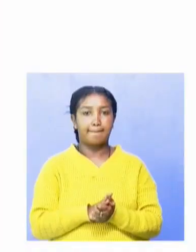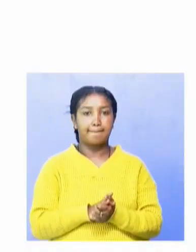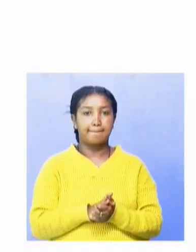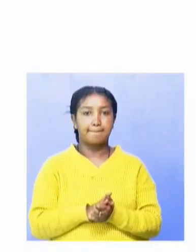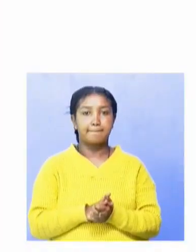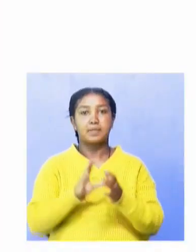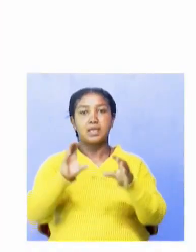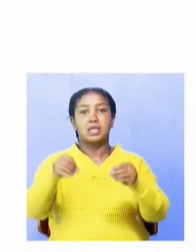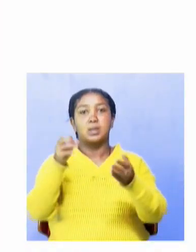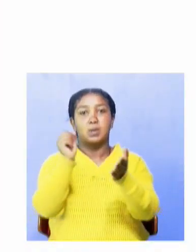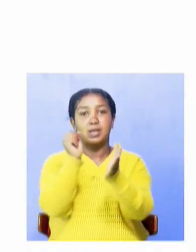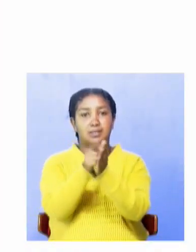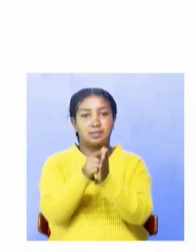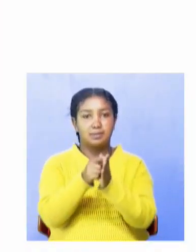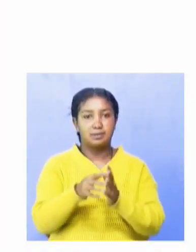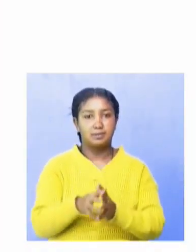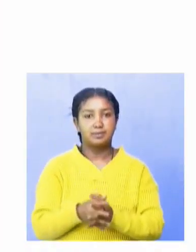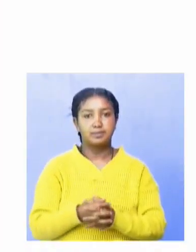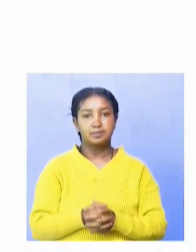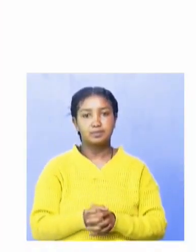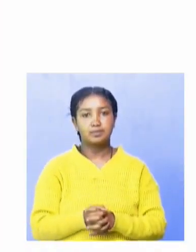I can give you example here.